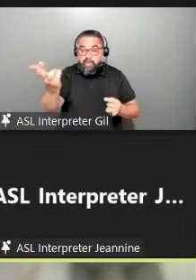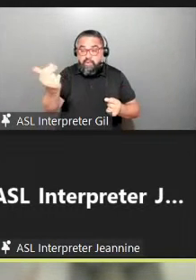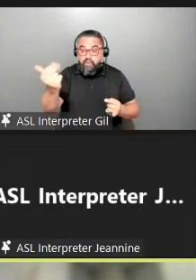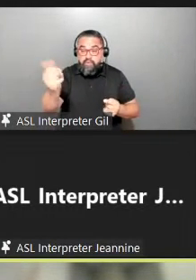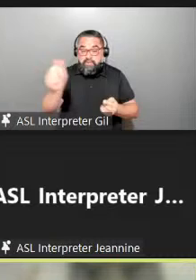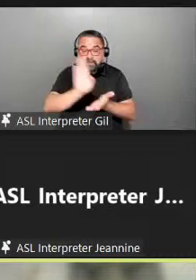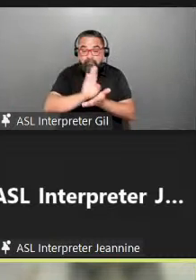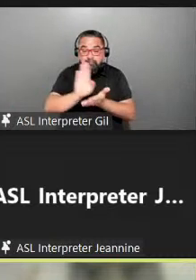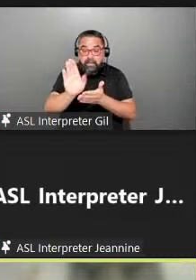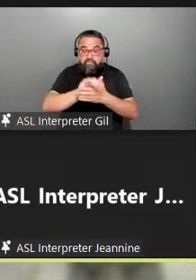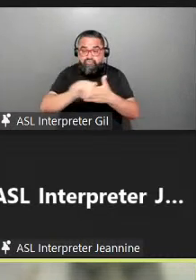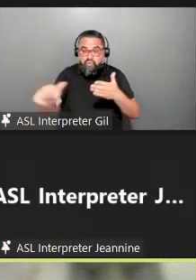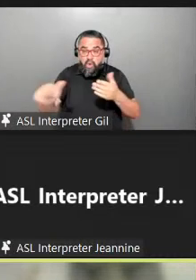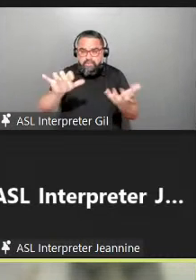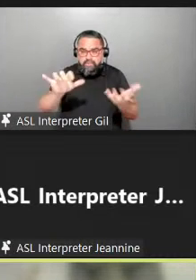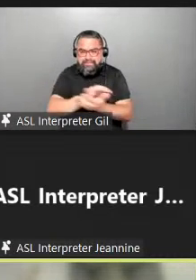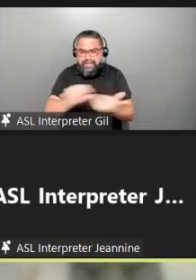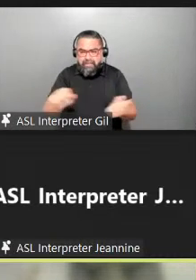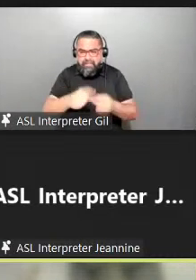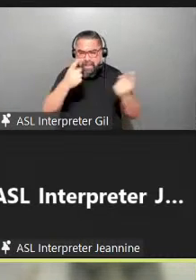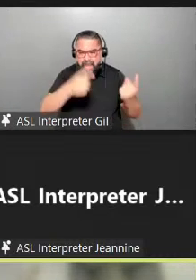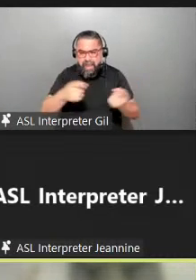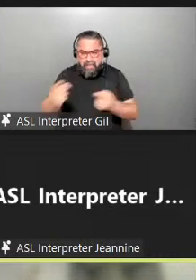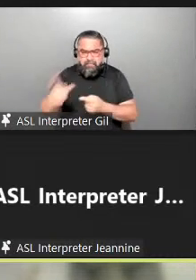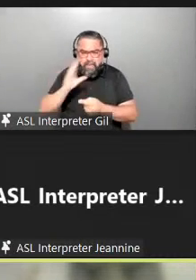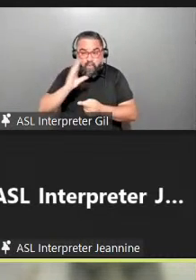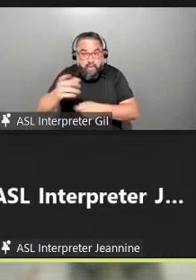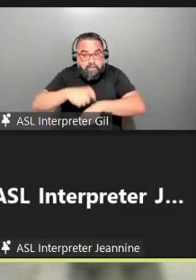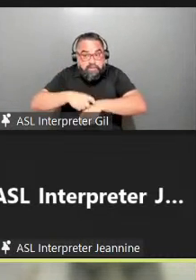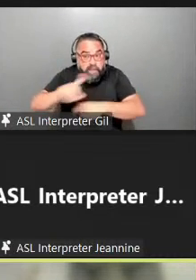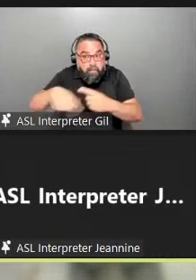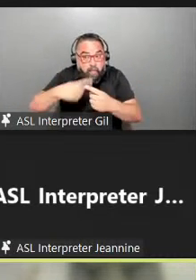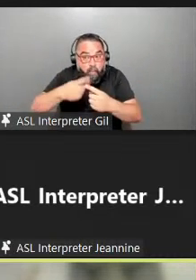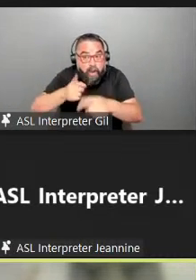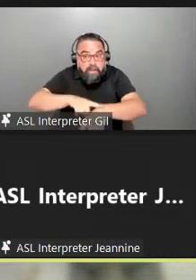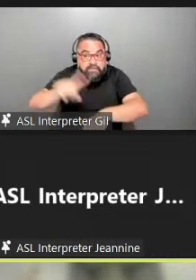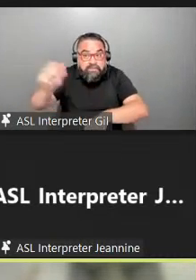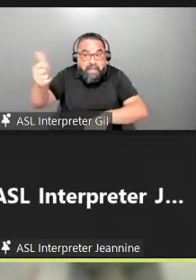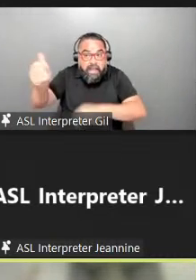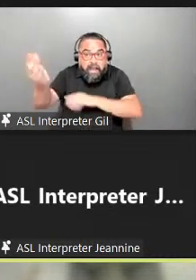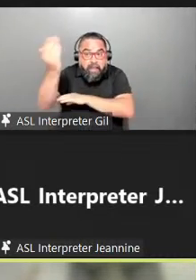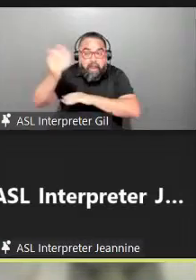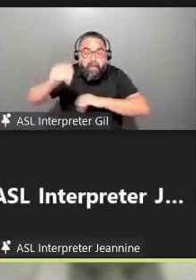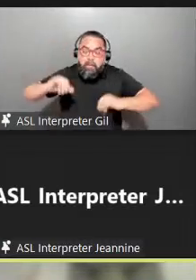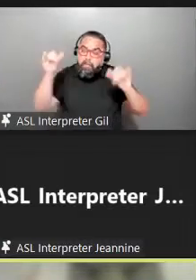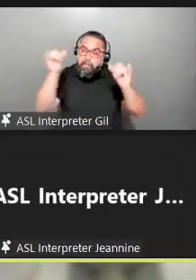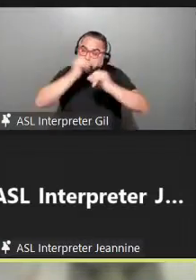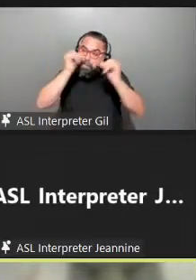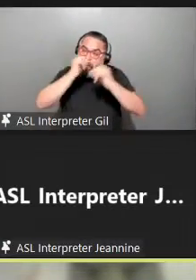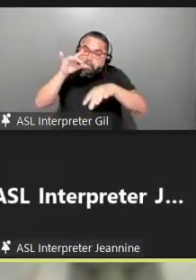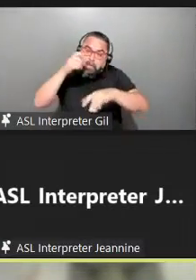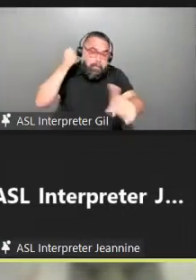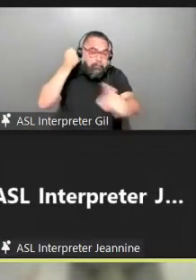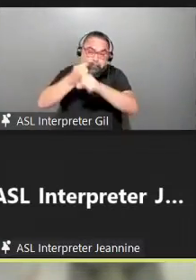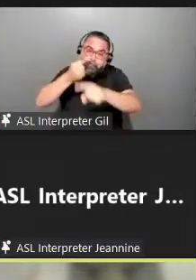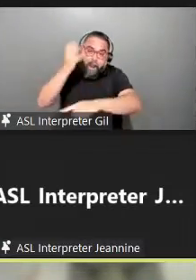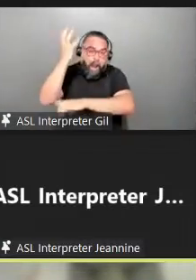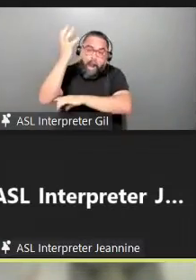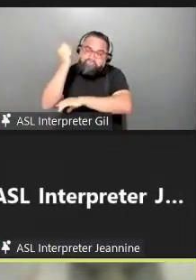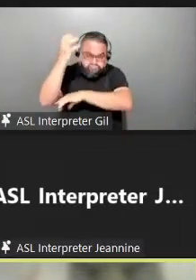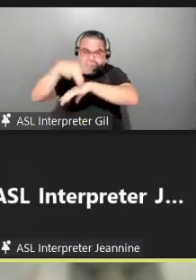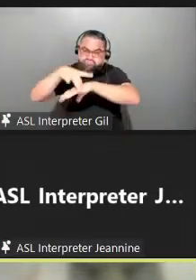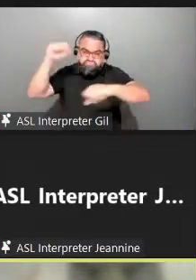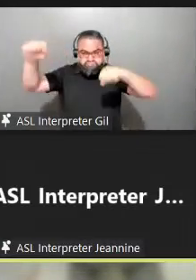10 a.m. The largest earthquake to hit Southern California in modern times has just begun. Some people